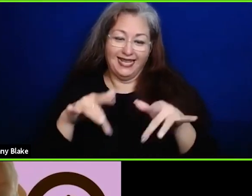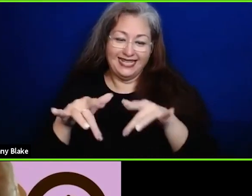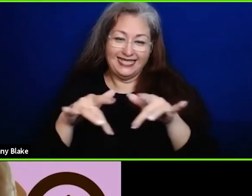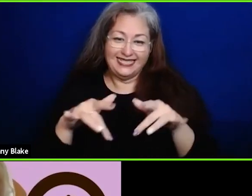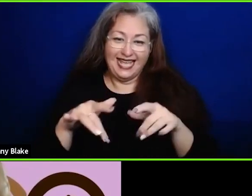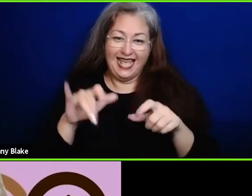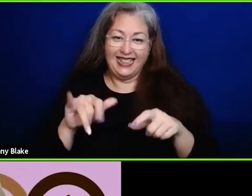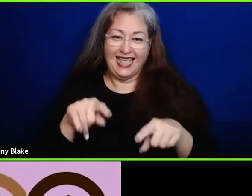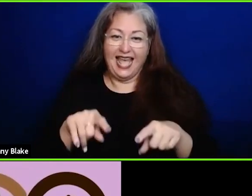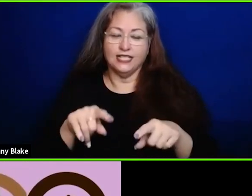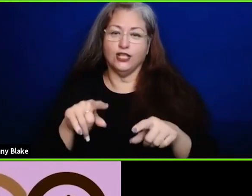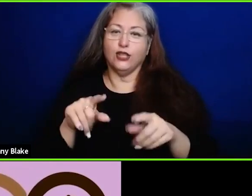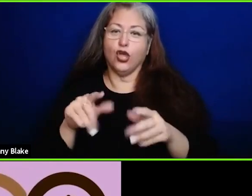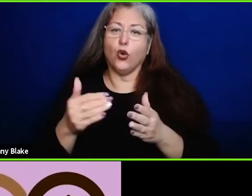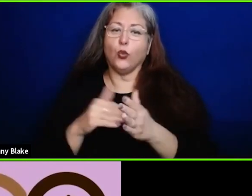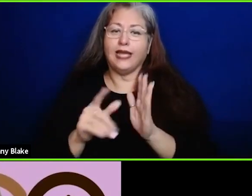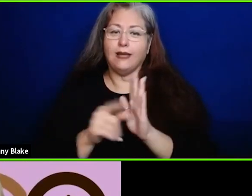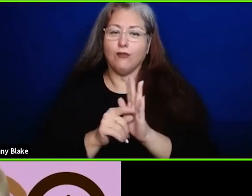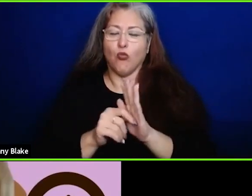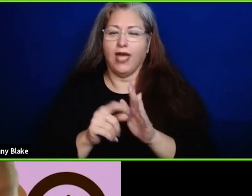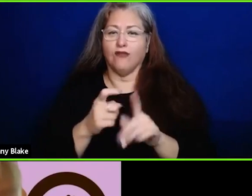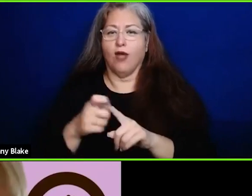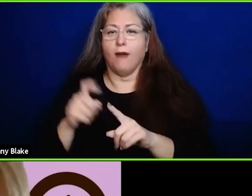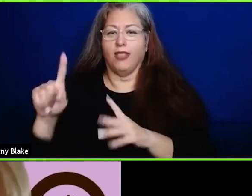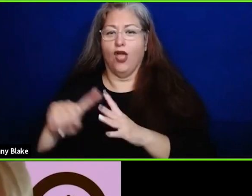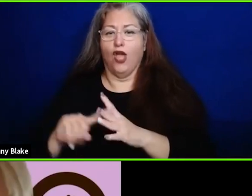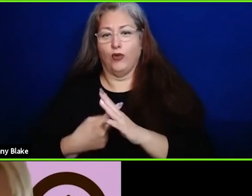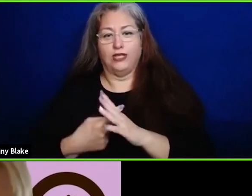was reprinted from the original, so it